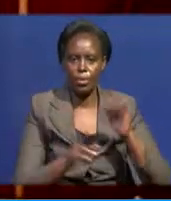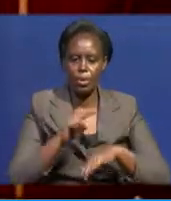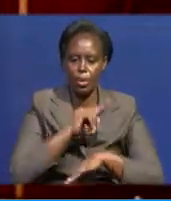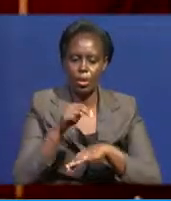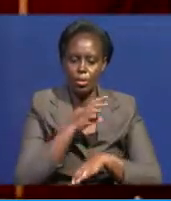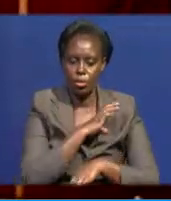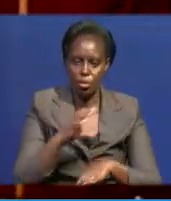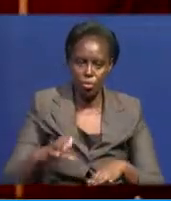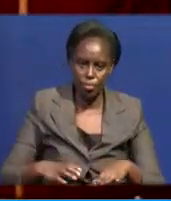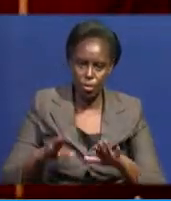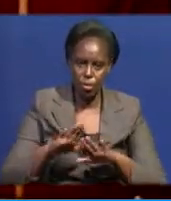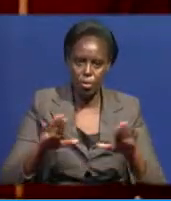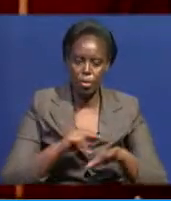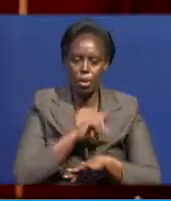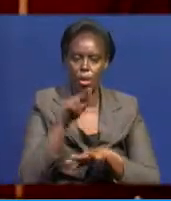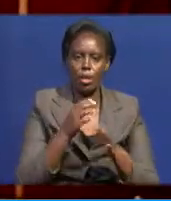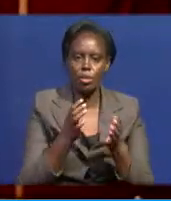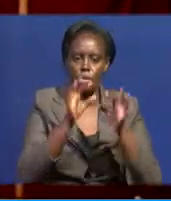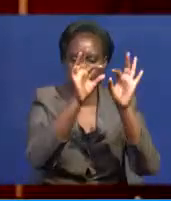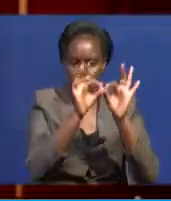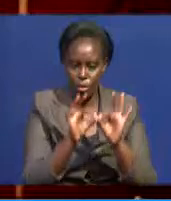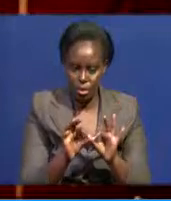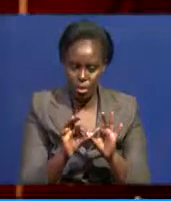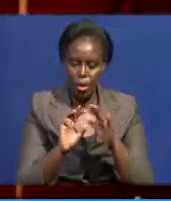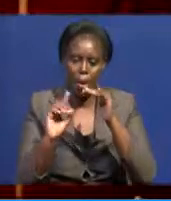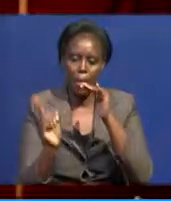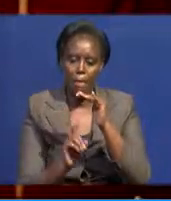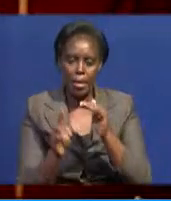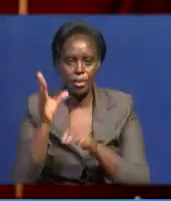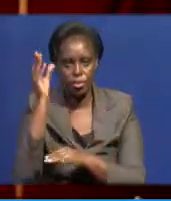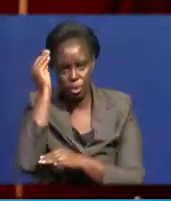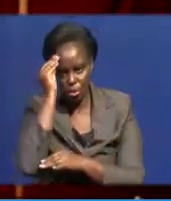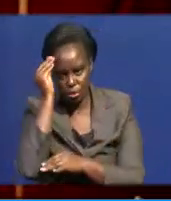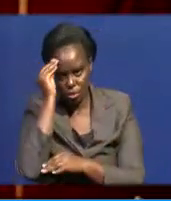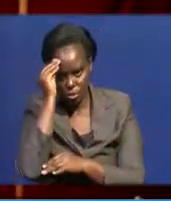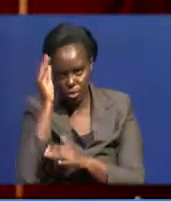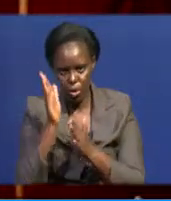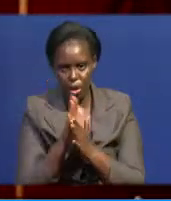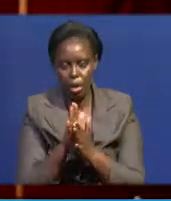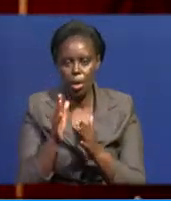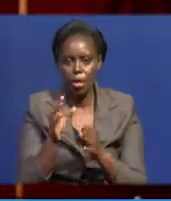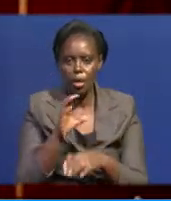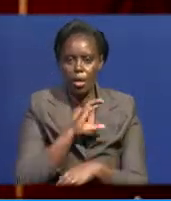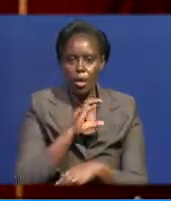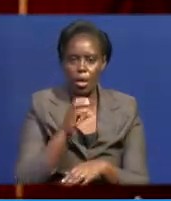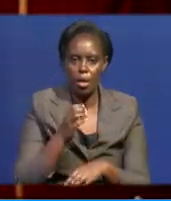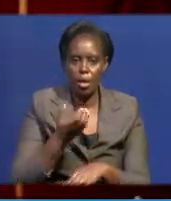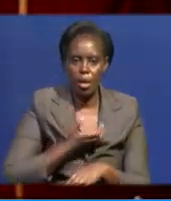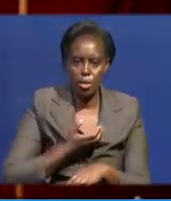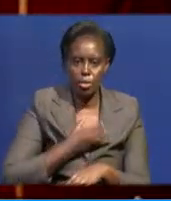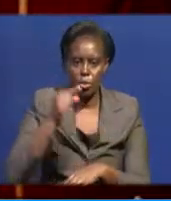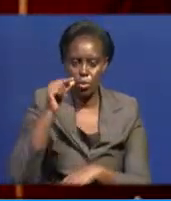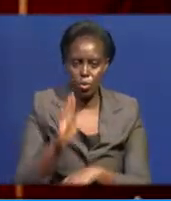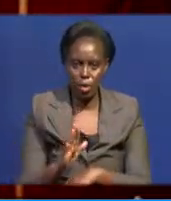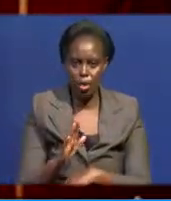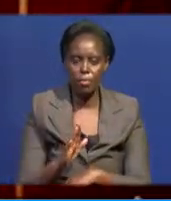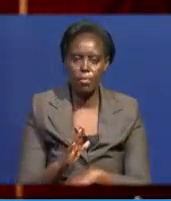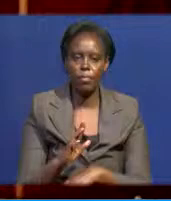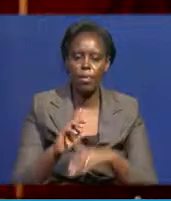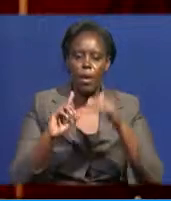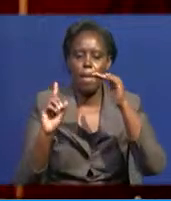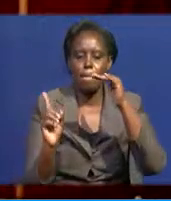Lands Commission, National Treasury, Ministry of Education, and Council of Governance. The reason Ministry